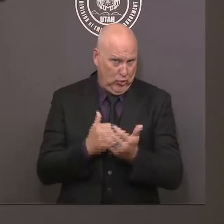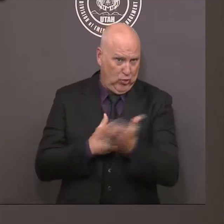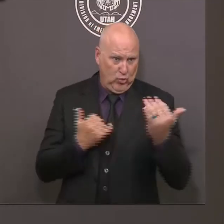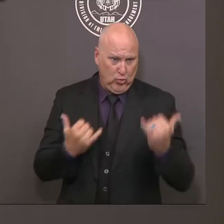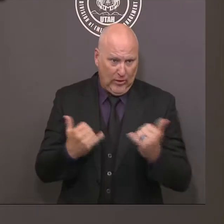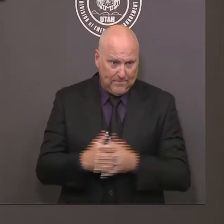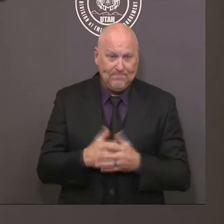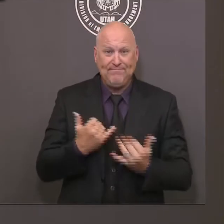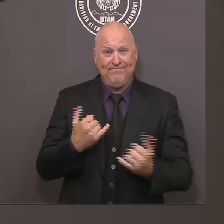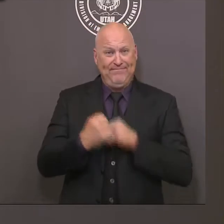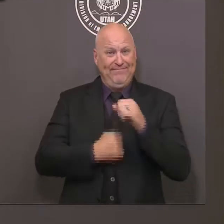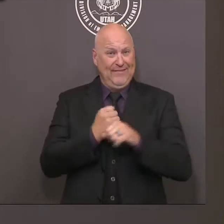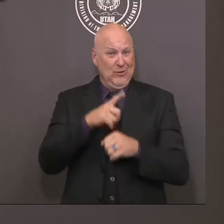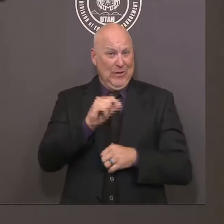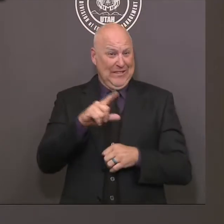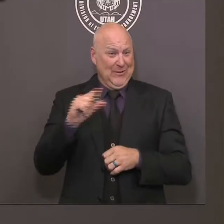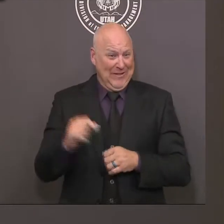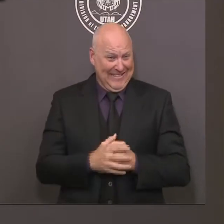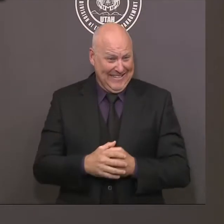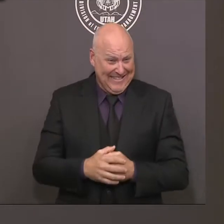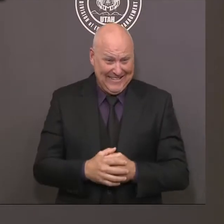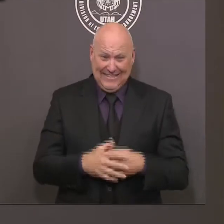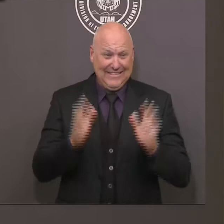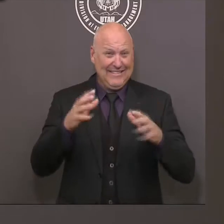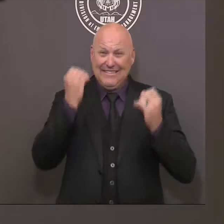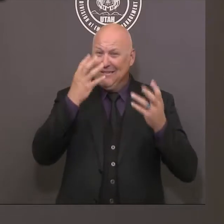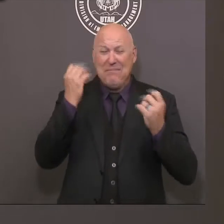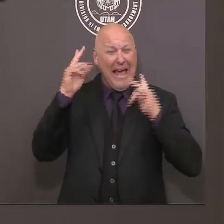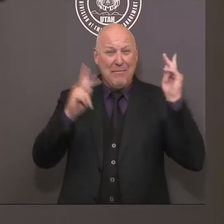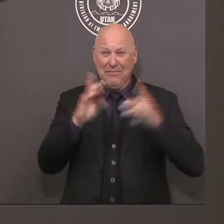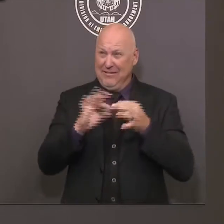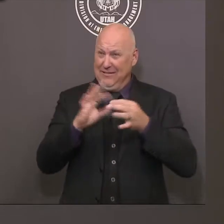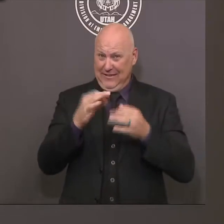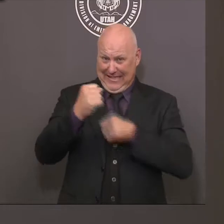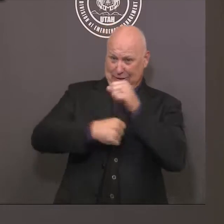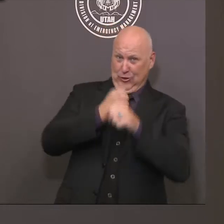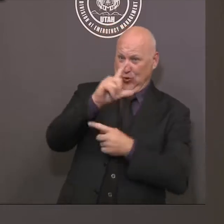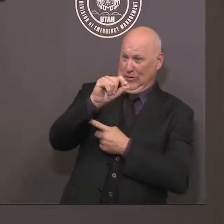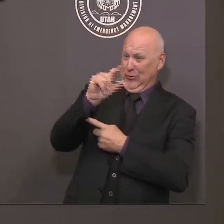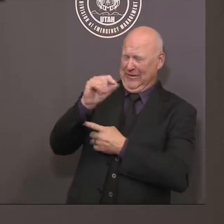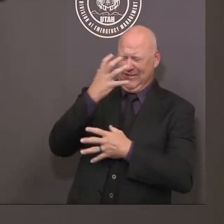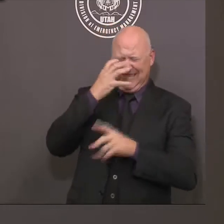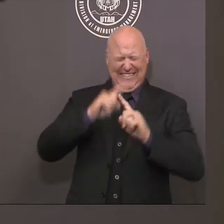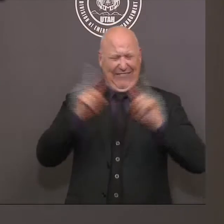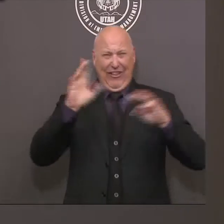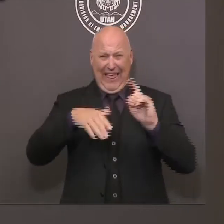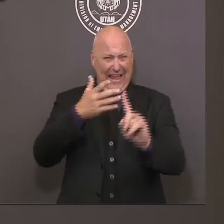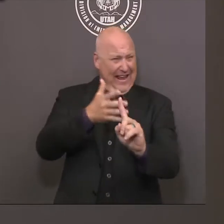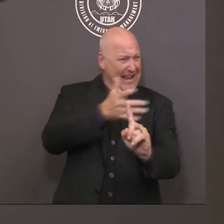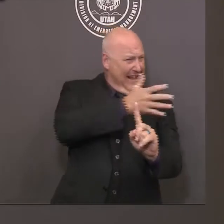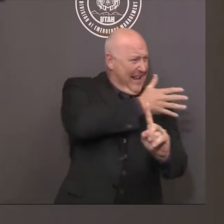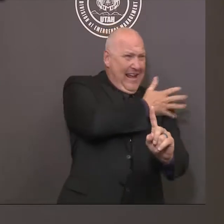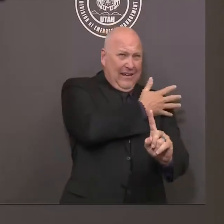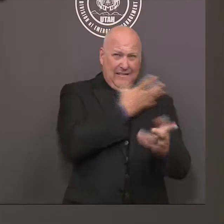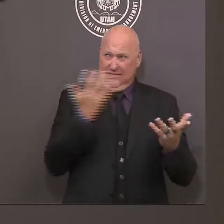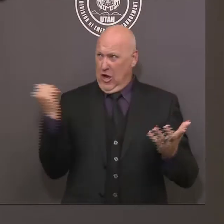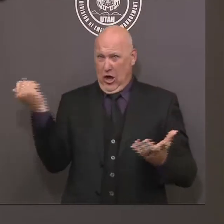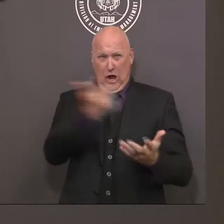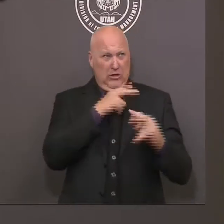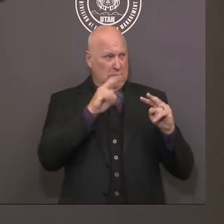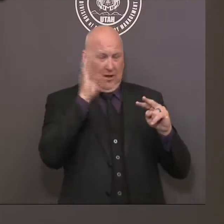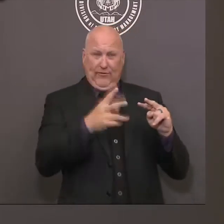has been unlike any year that we've experienced. Interesting is a word that was used yesterday